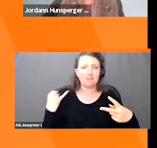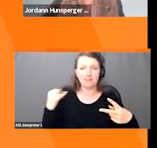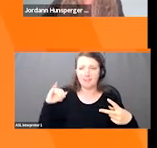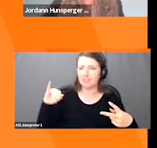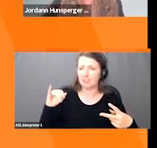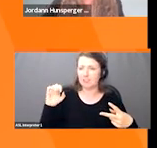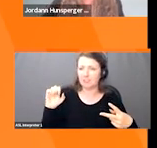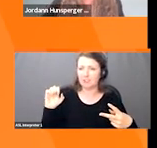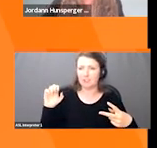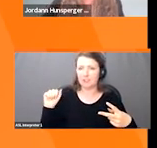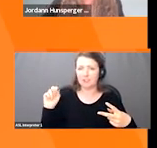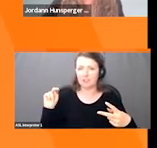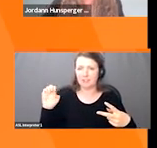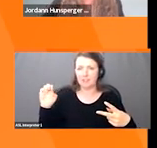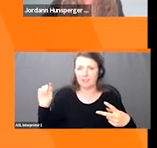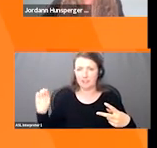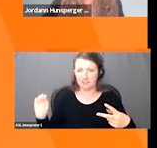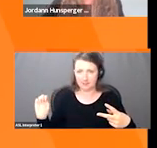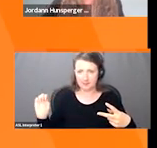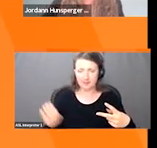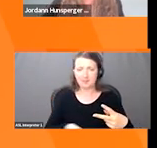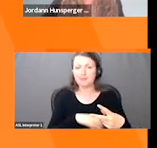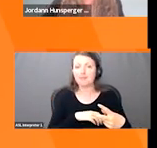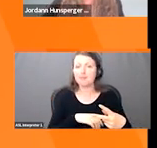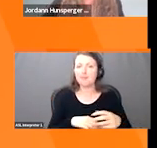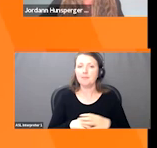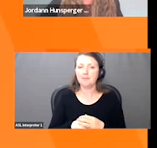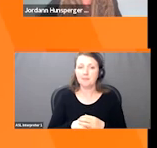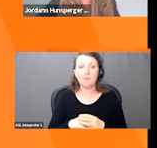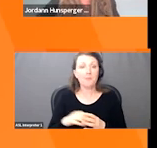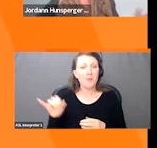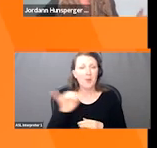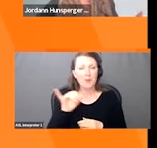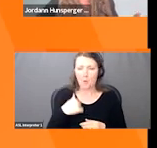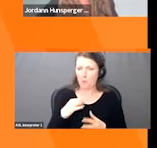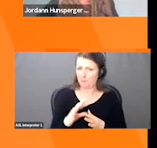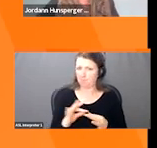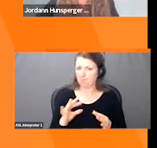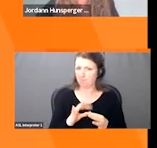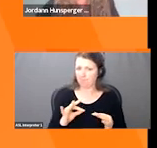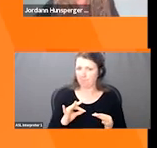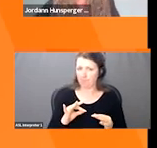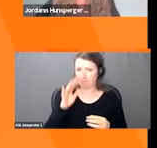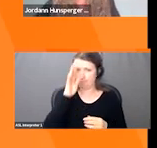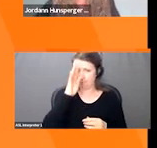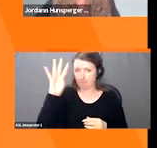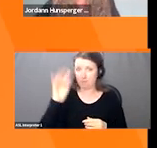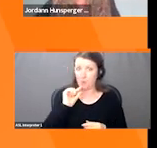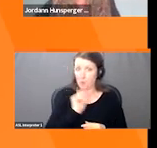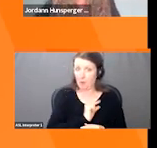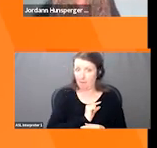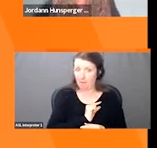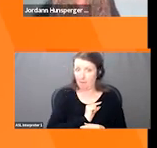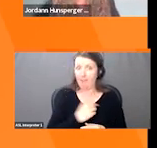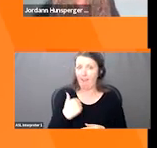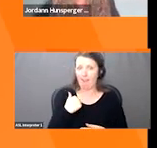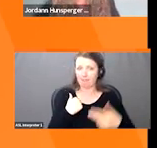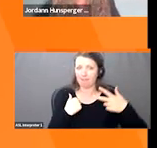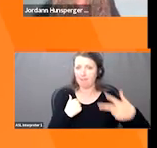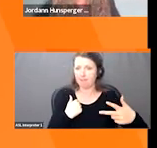Asign. While I'm at it, I'd also like to thank our corporate sponsors that you see here, Ernst &